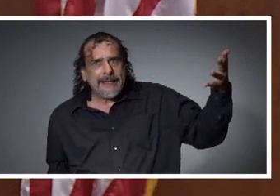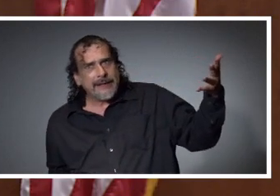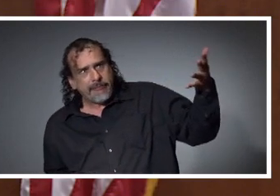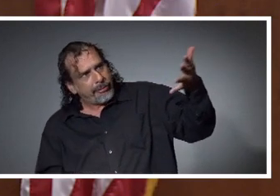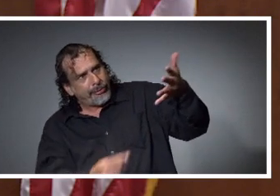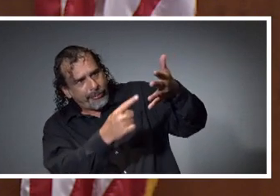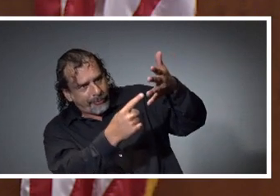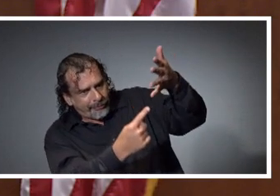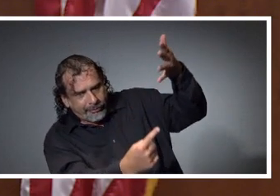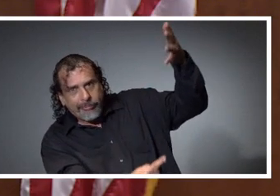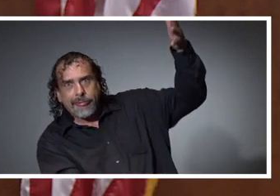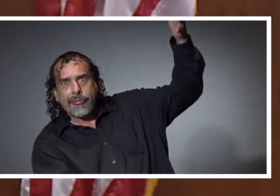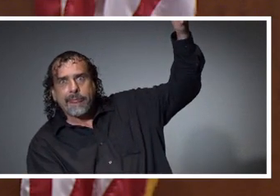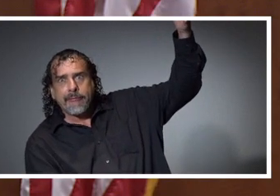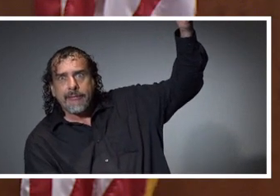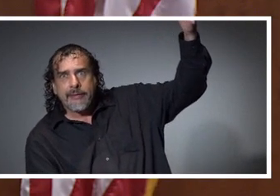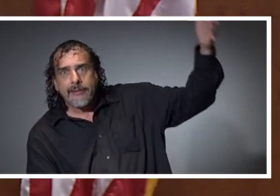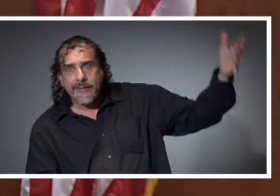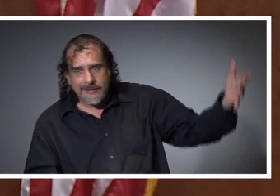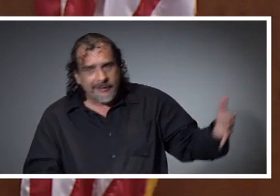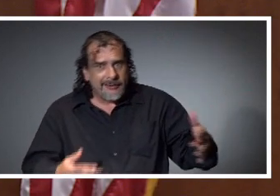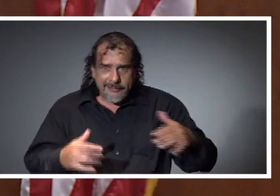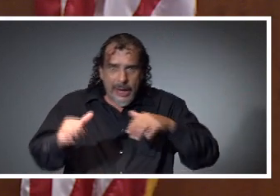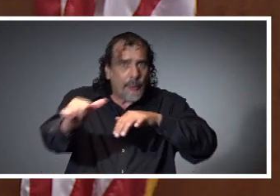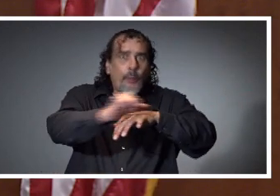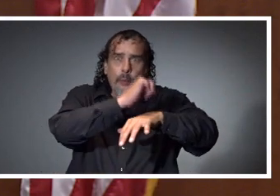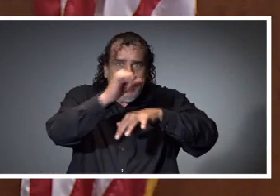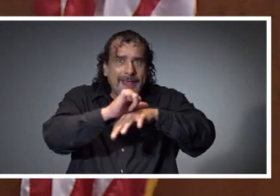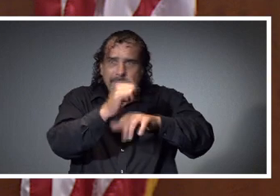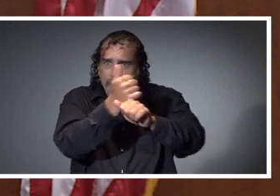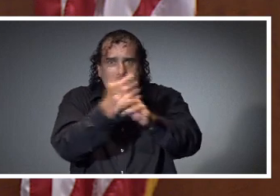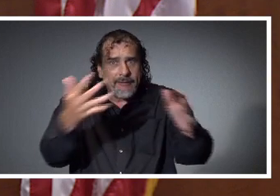be risk, and there's certainly additional cost.